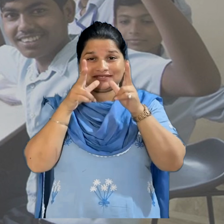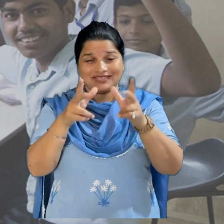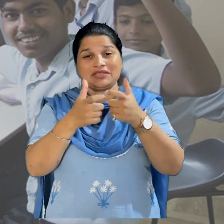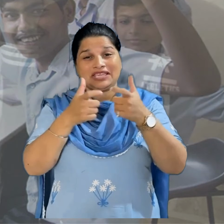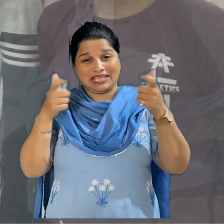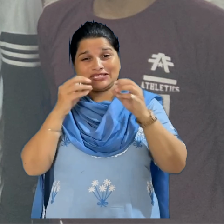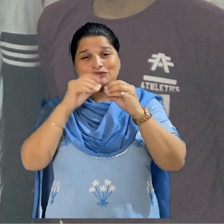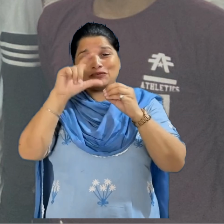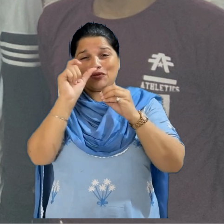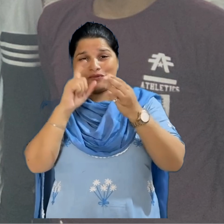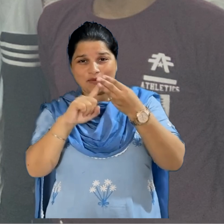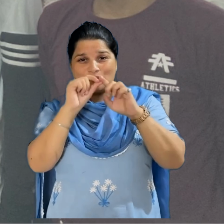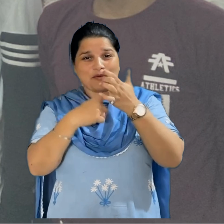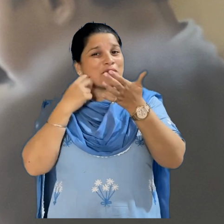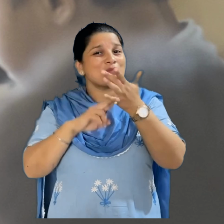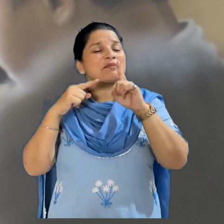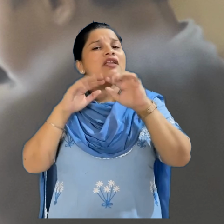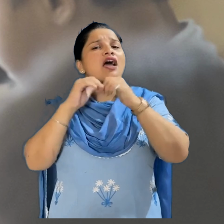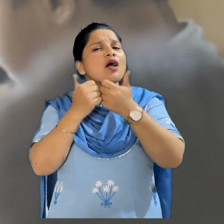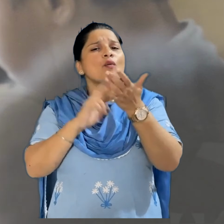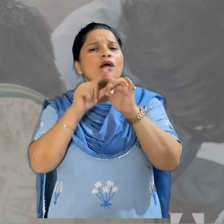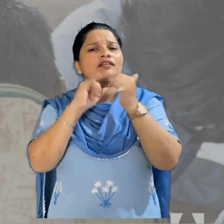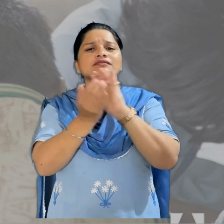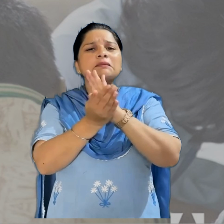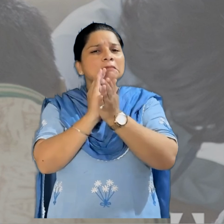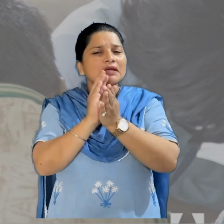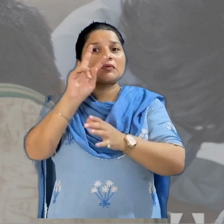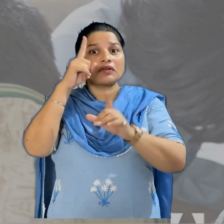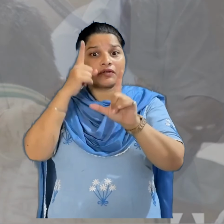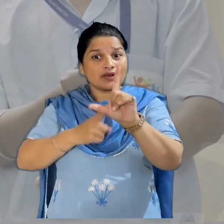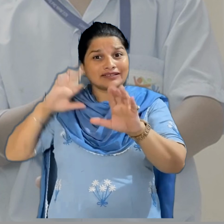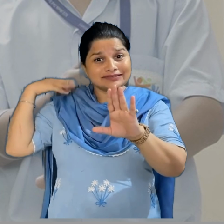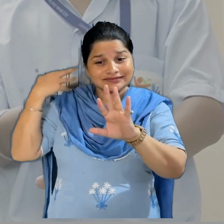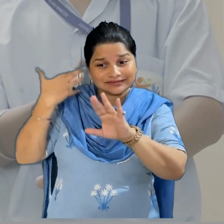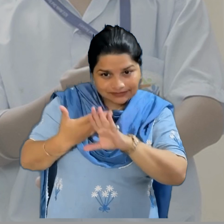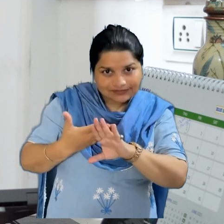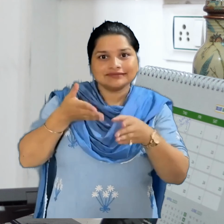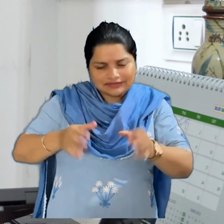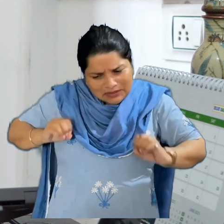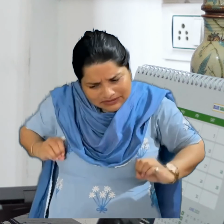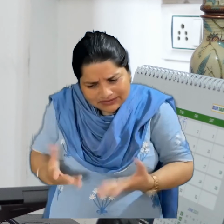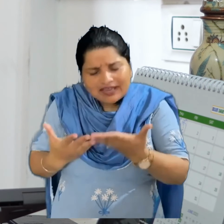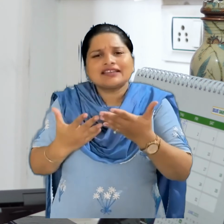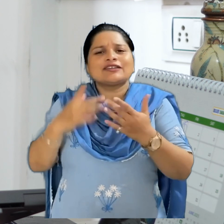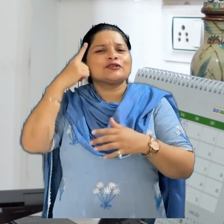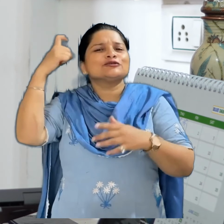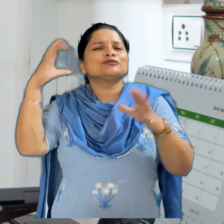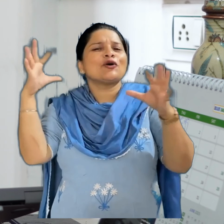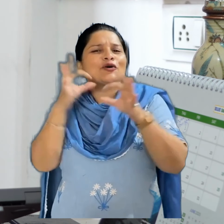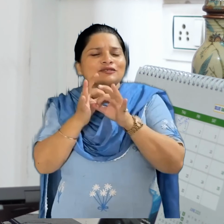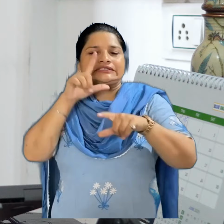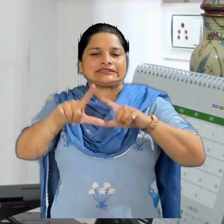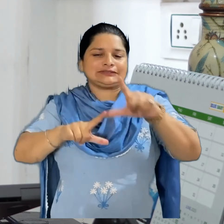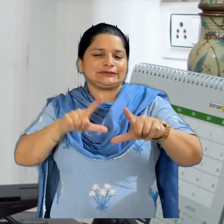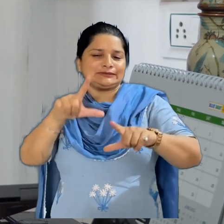huge blueprint of how NDS would become in 21 years. Nothing. It started with a small dream. Step by